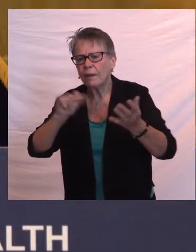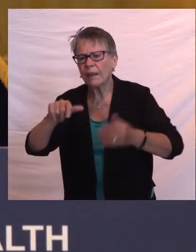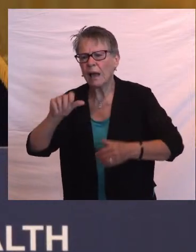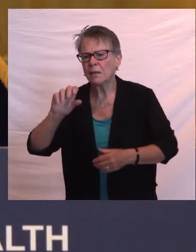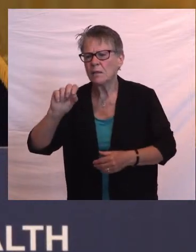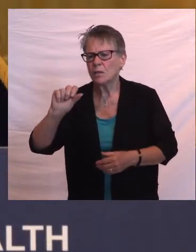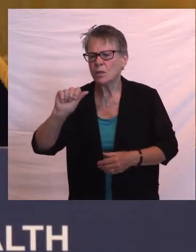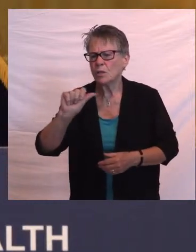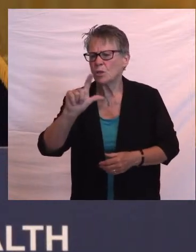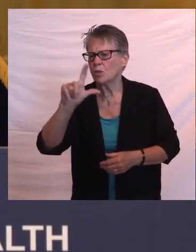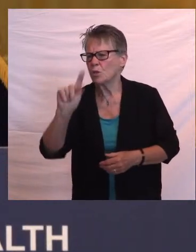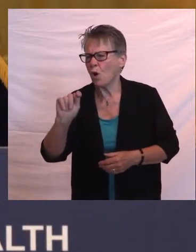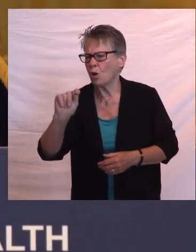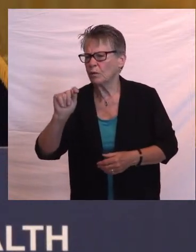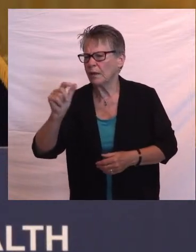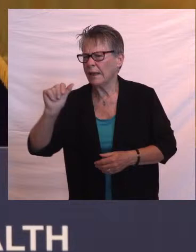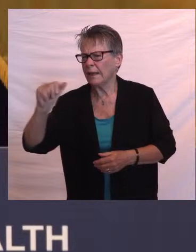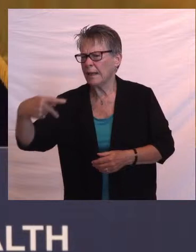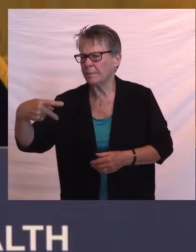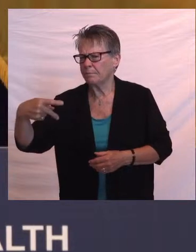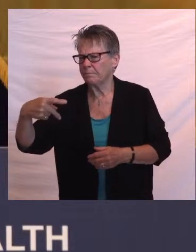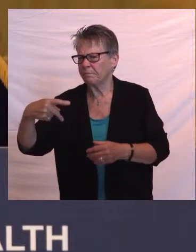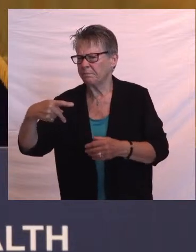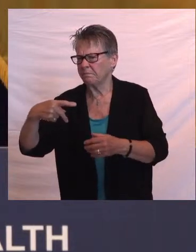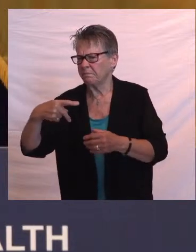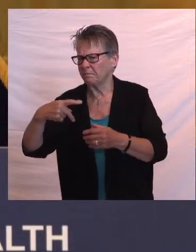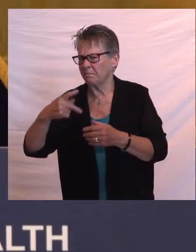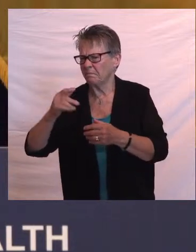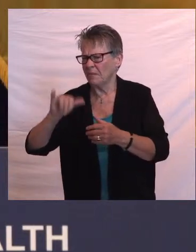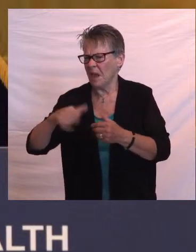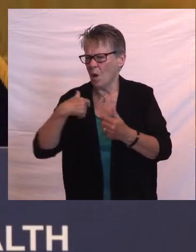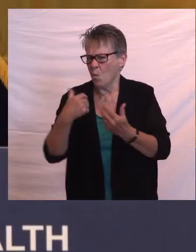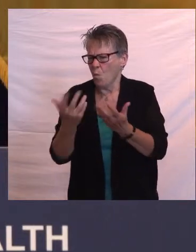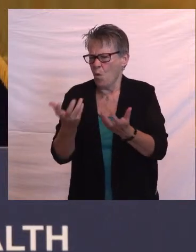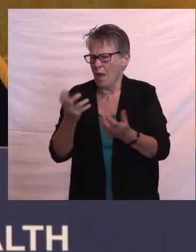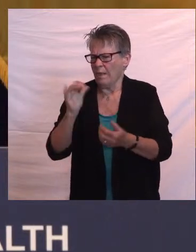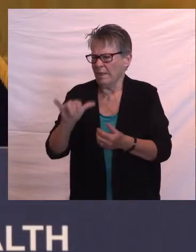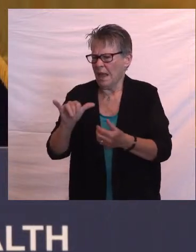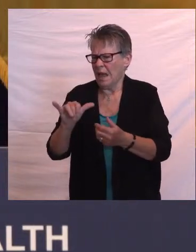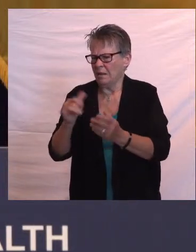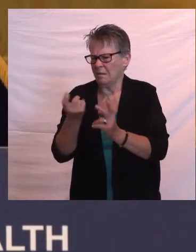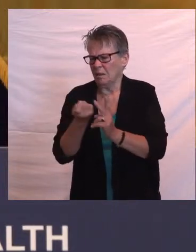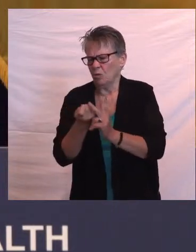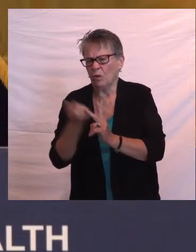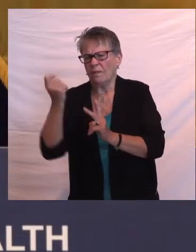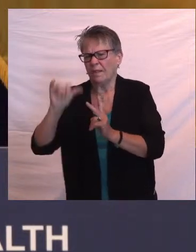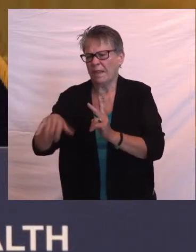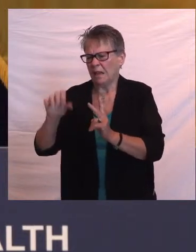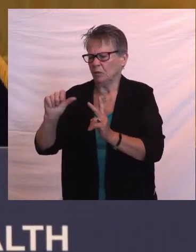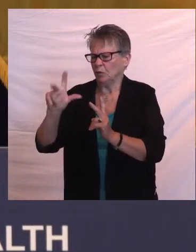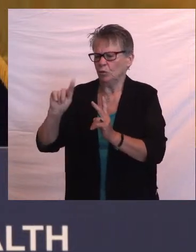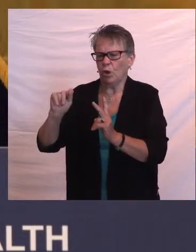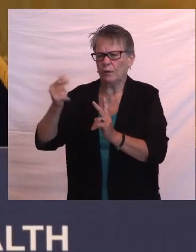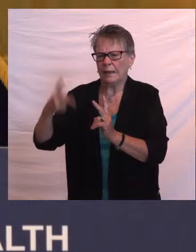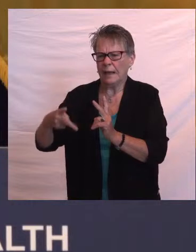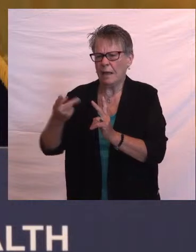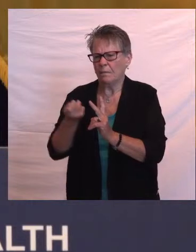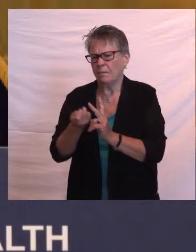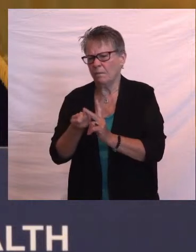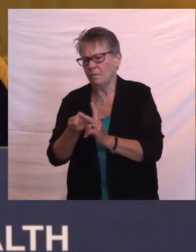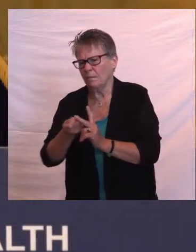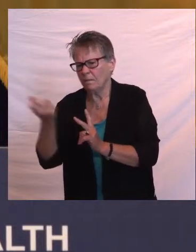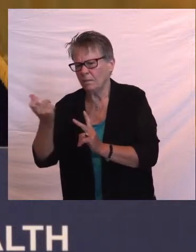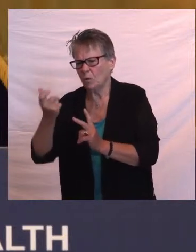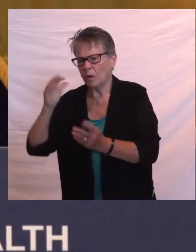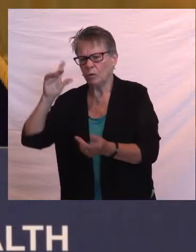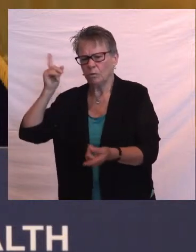middle class in the history of our state. And it was political. It was the Trump administration. It was directed at states like